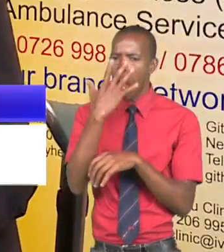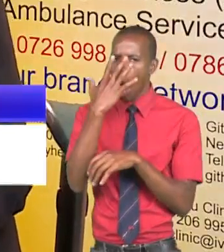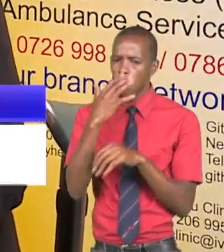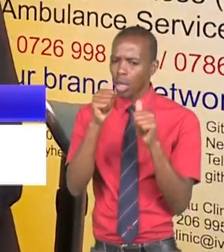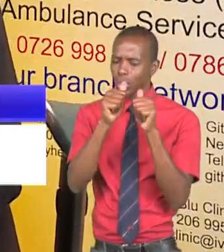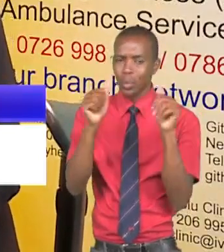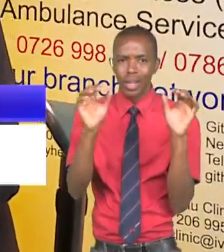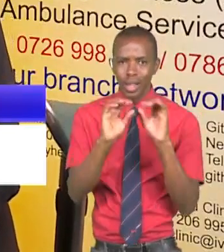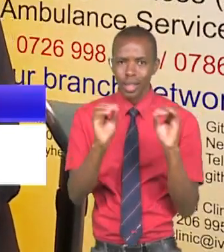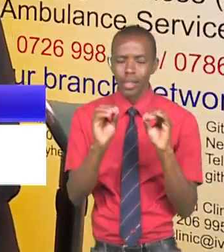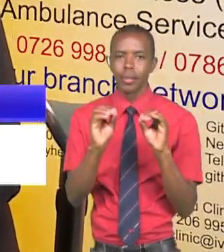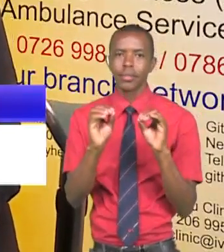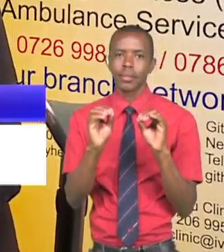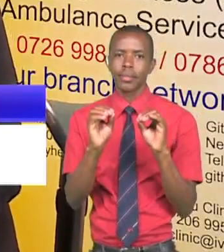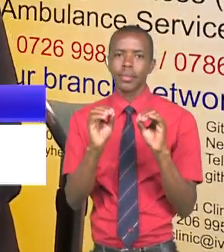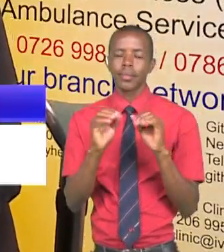white,